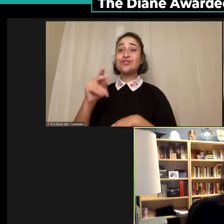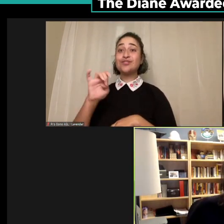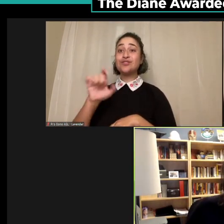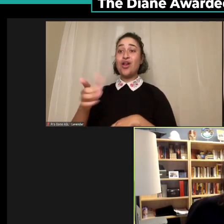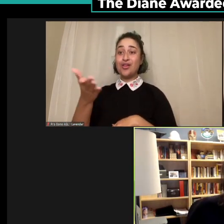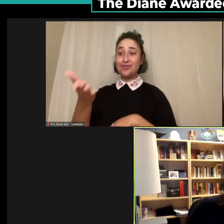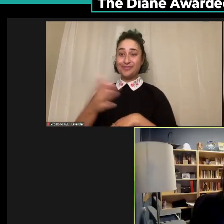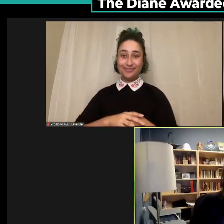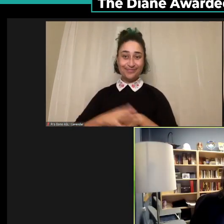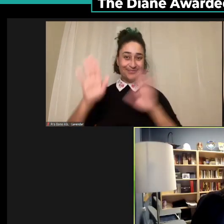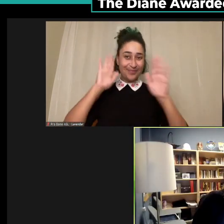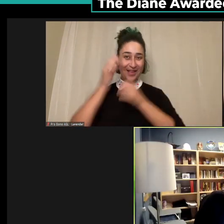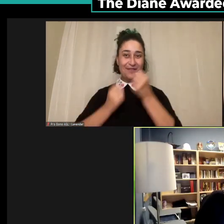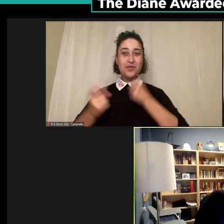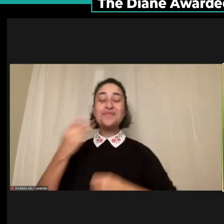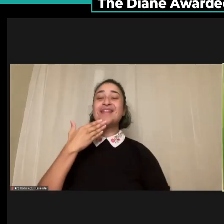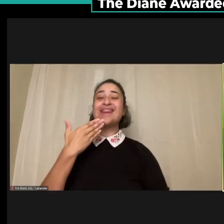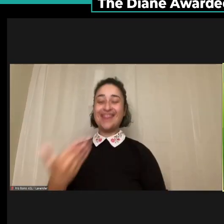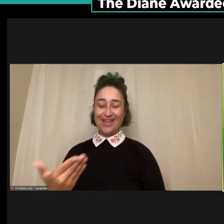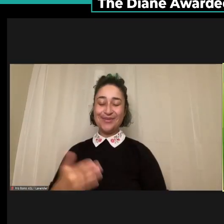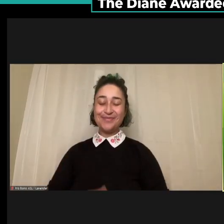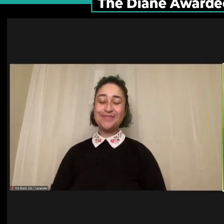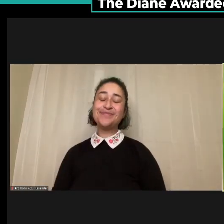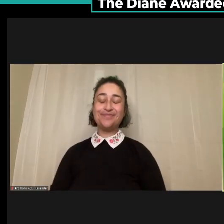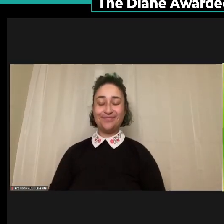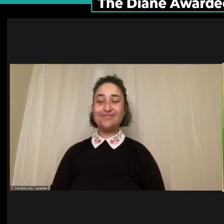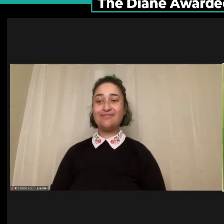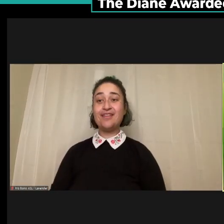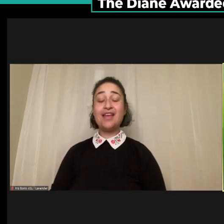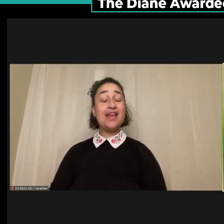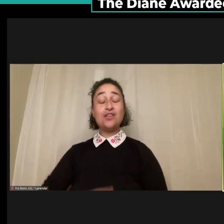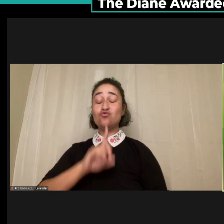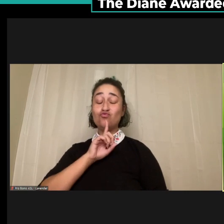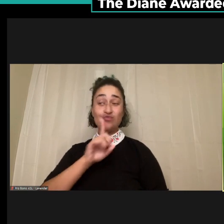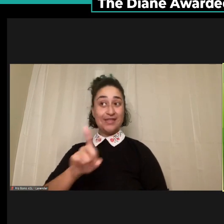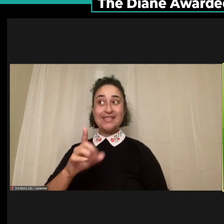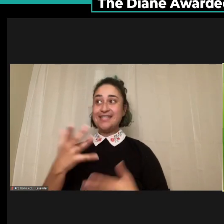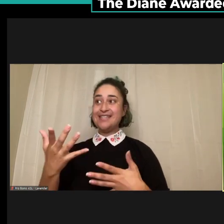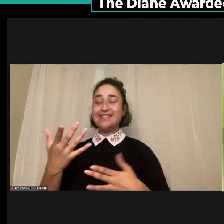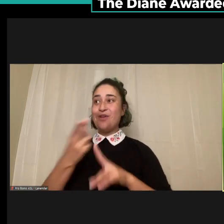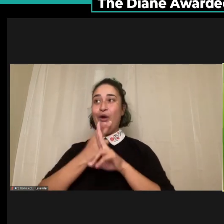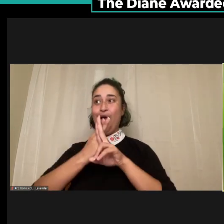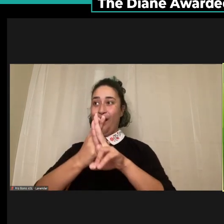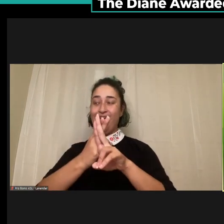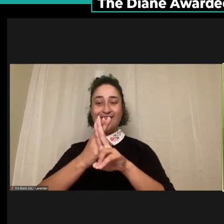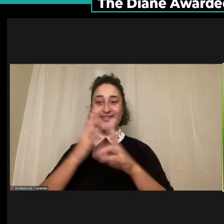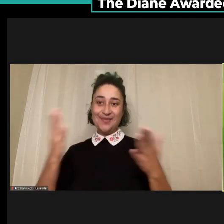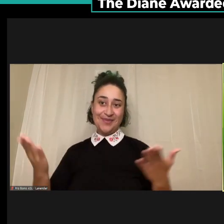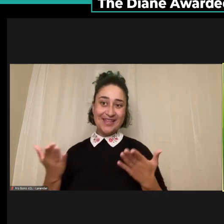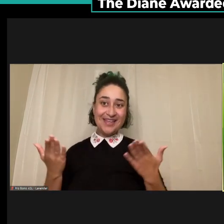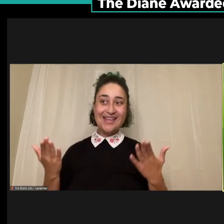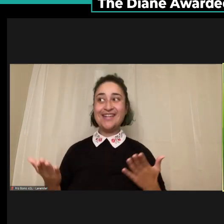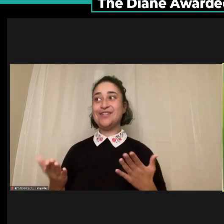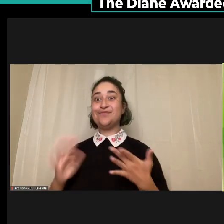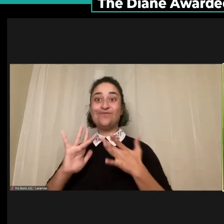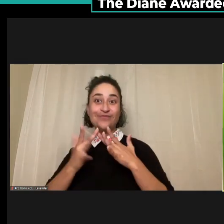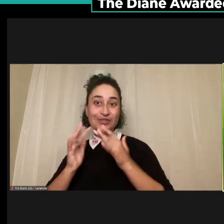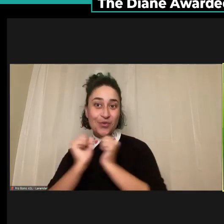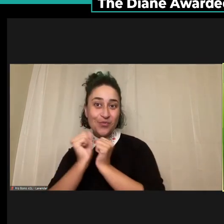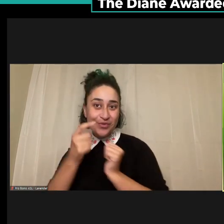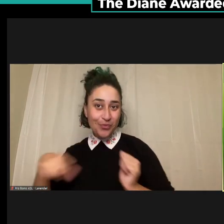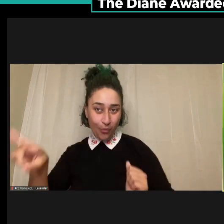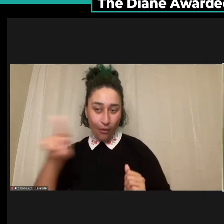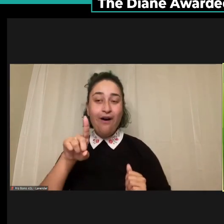Hi, everybody. Thank you, Jacqueline. It's really an honor to be here virtually with everyone